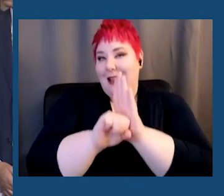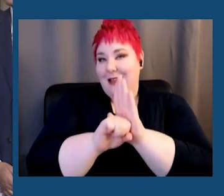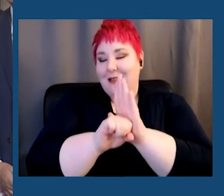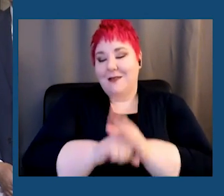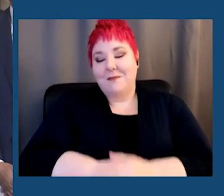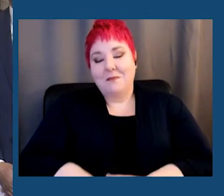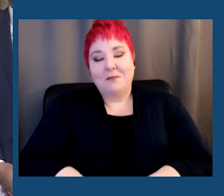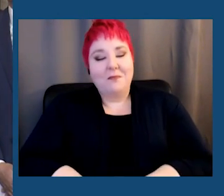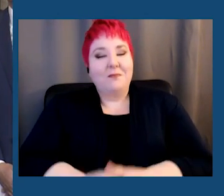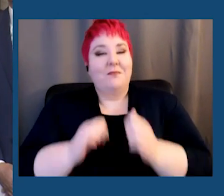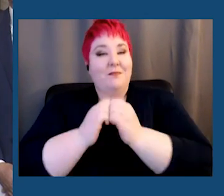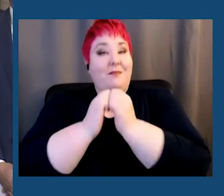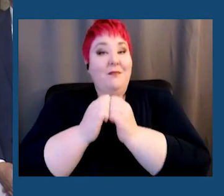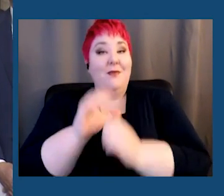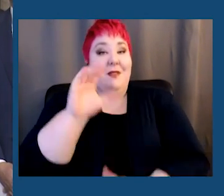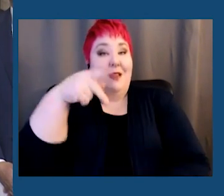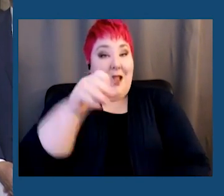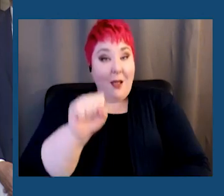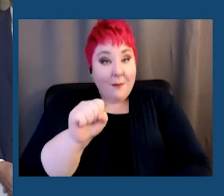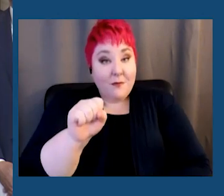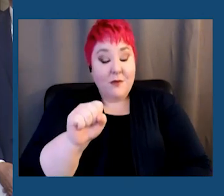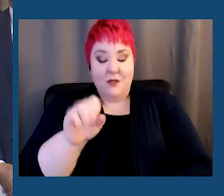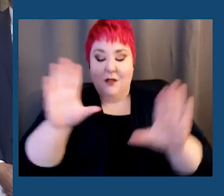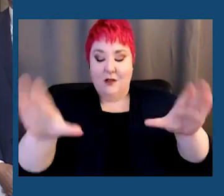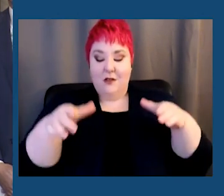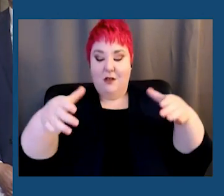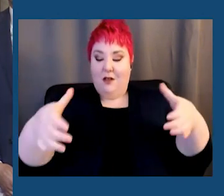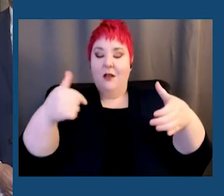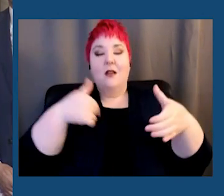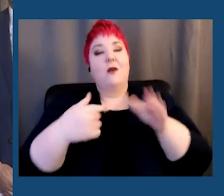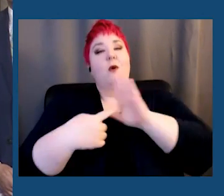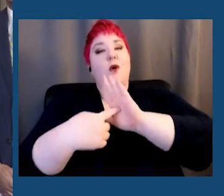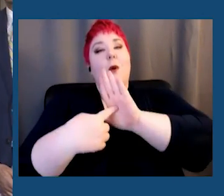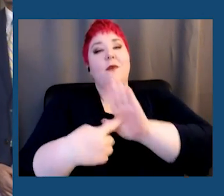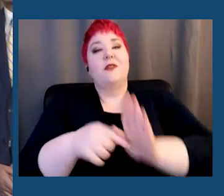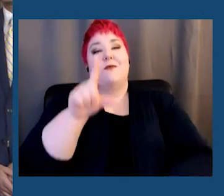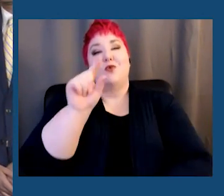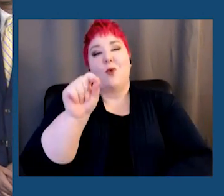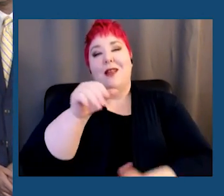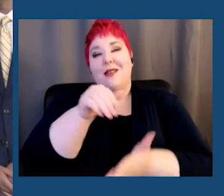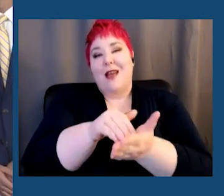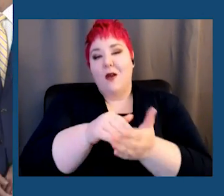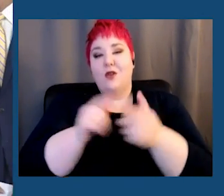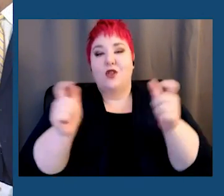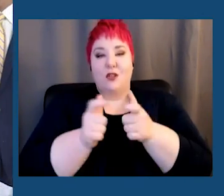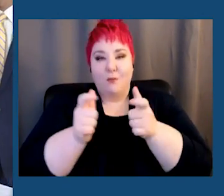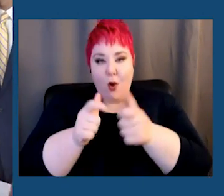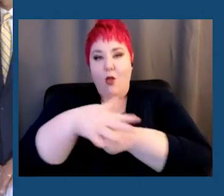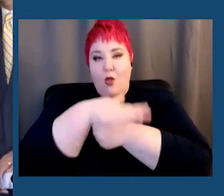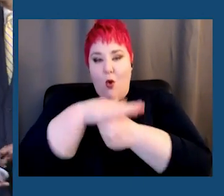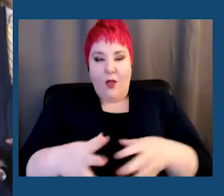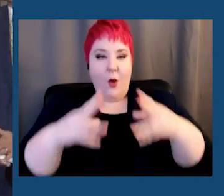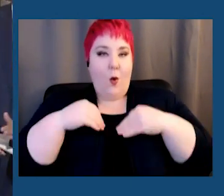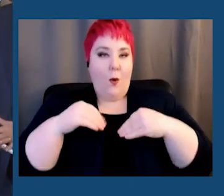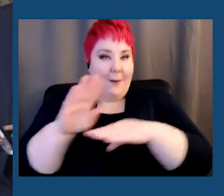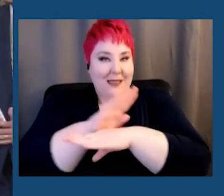CAPS represents over 20,000 small, locally owned businesses that are affected by